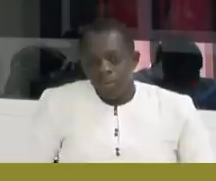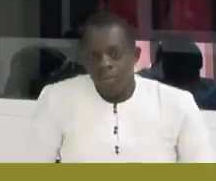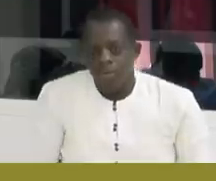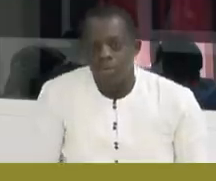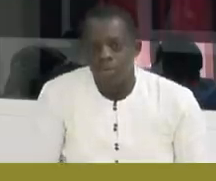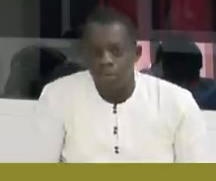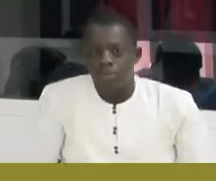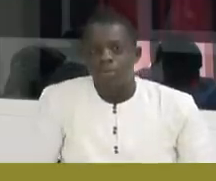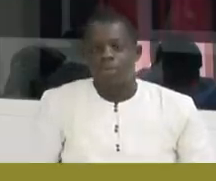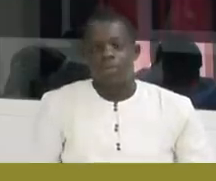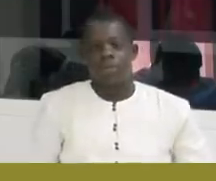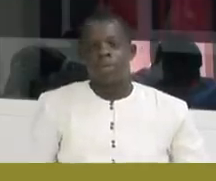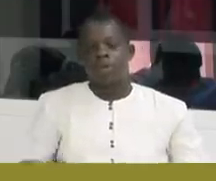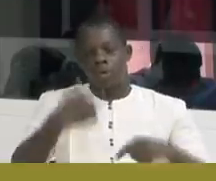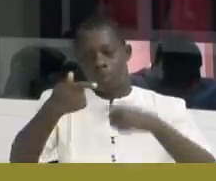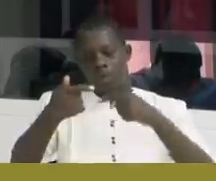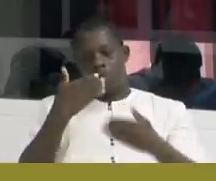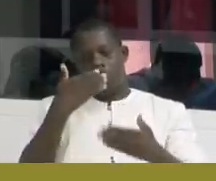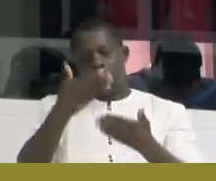Proceed, please.